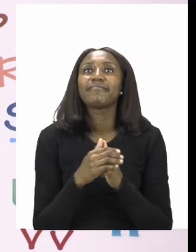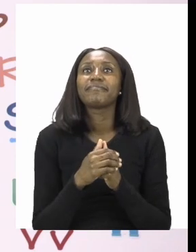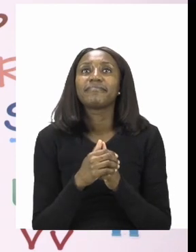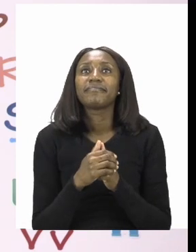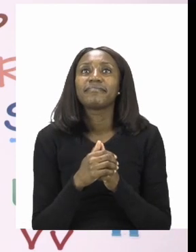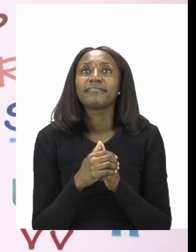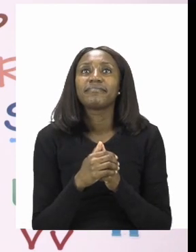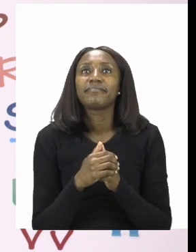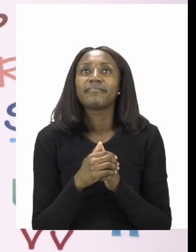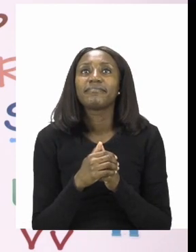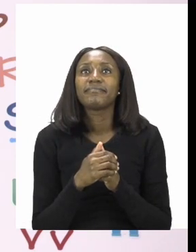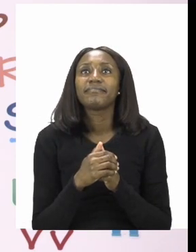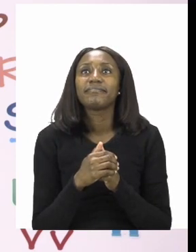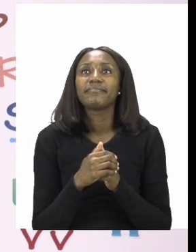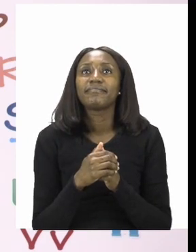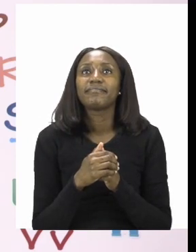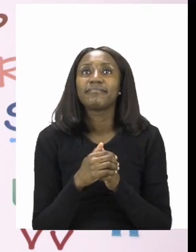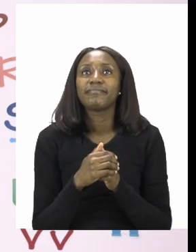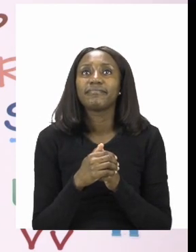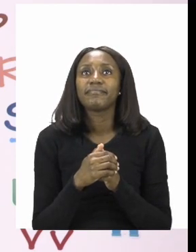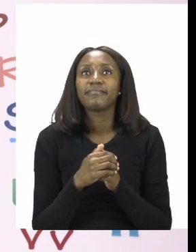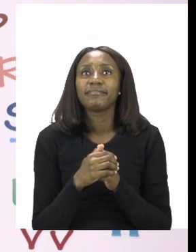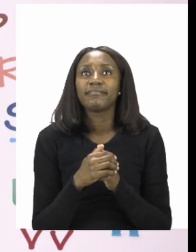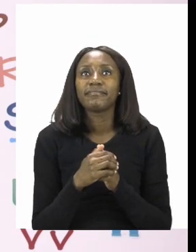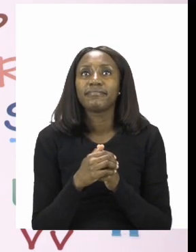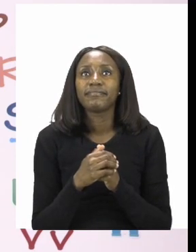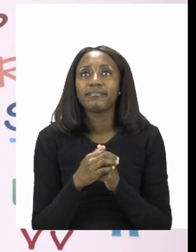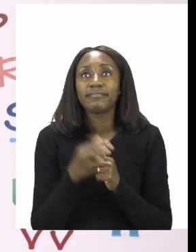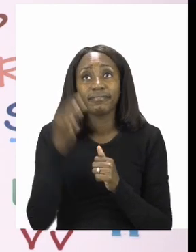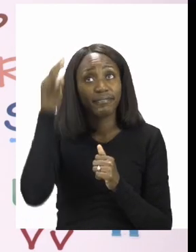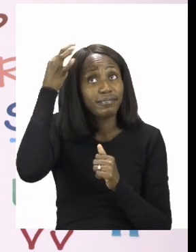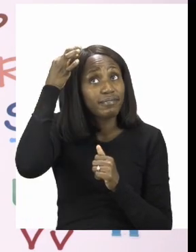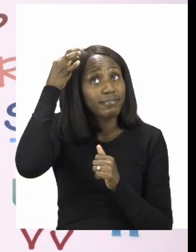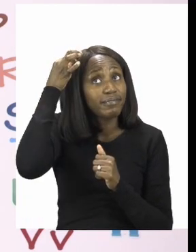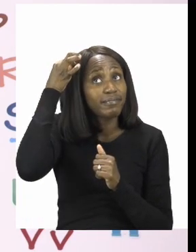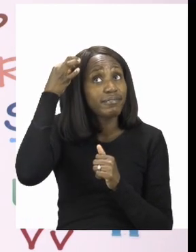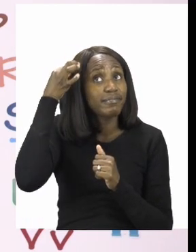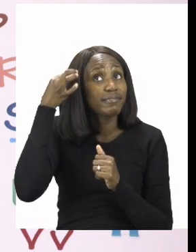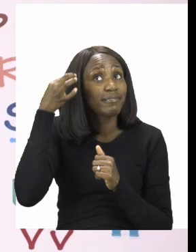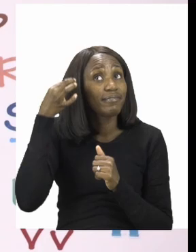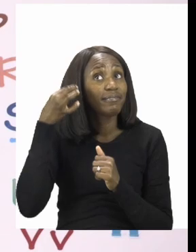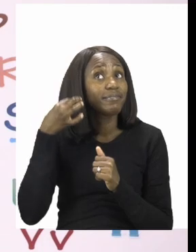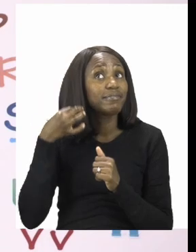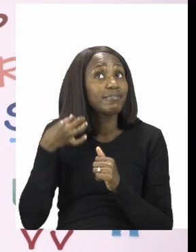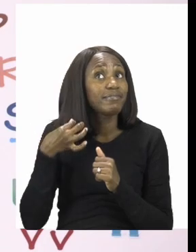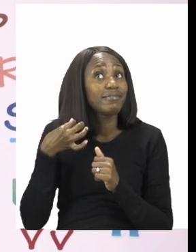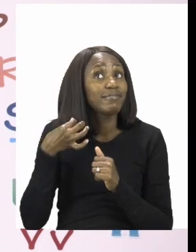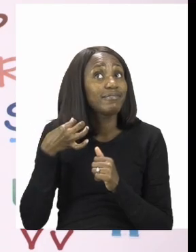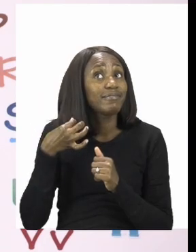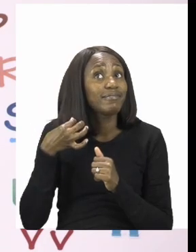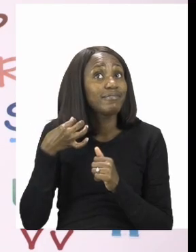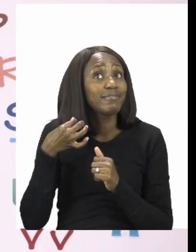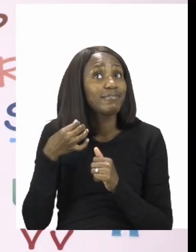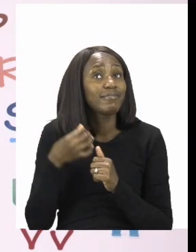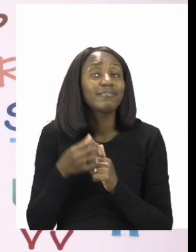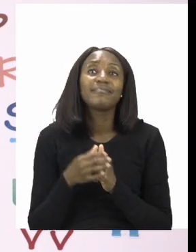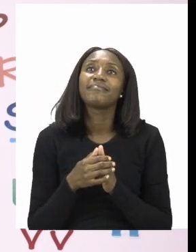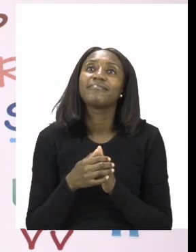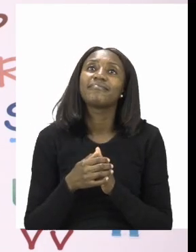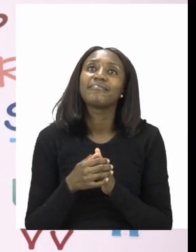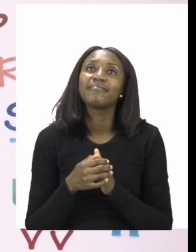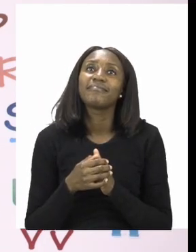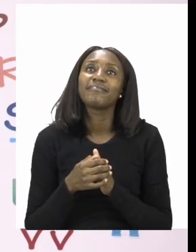The next one that we have is something that is on our head, but it's not the head. This